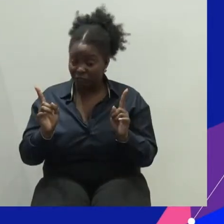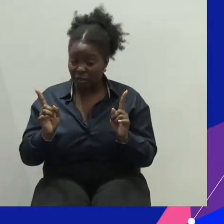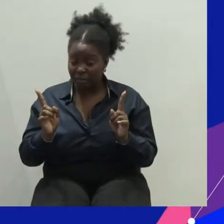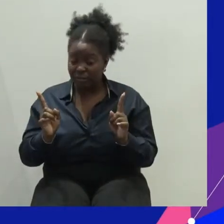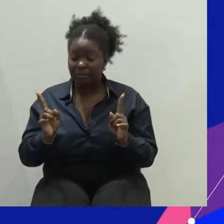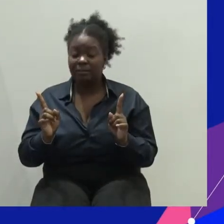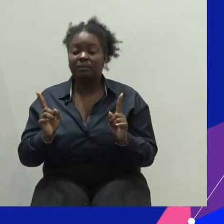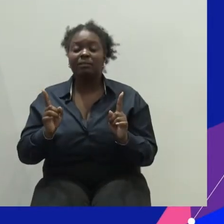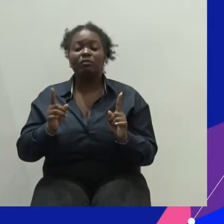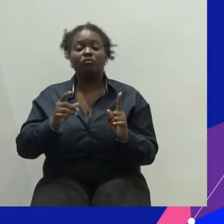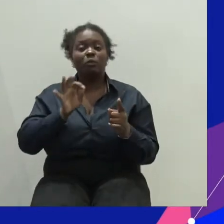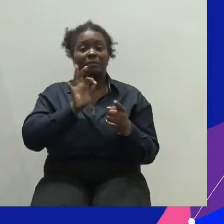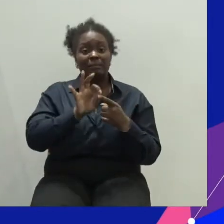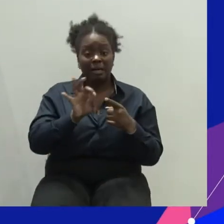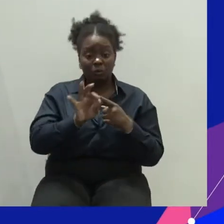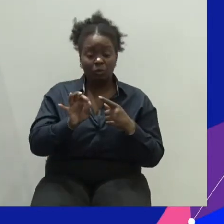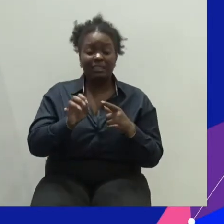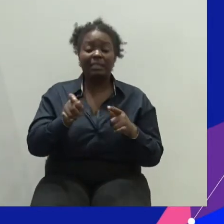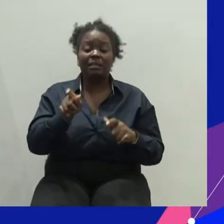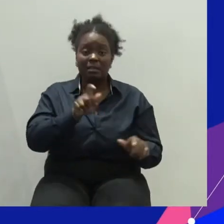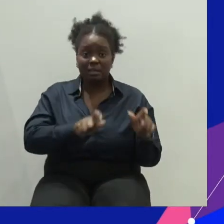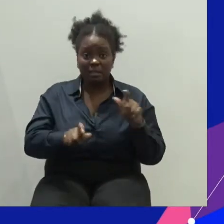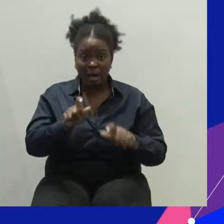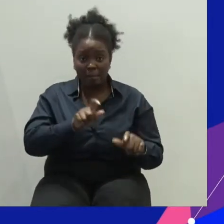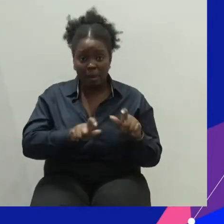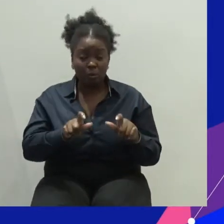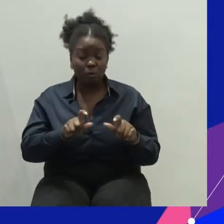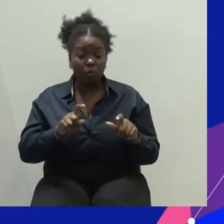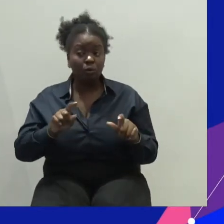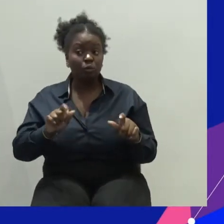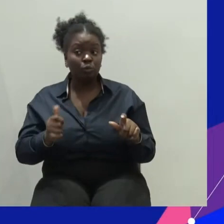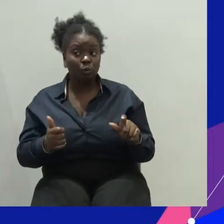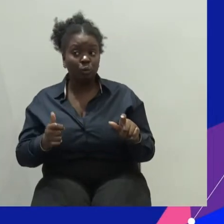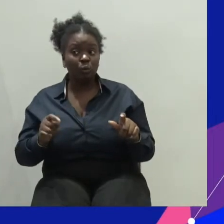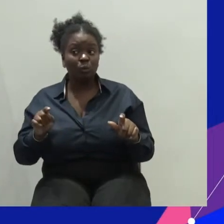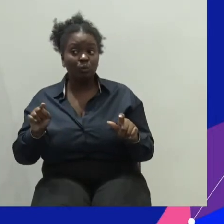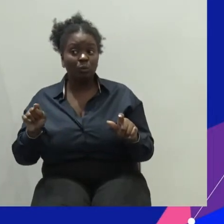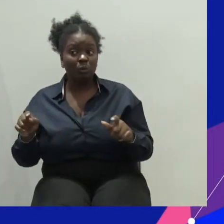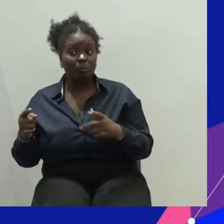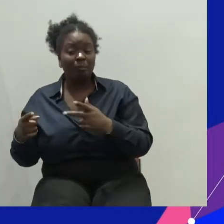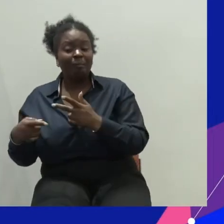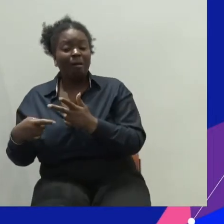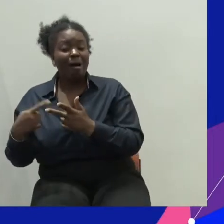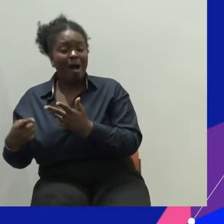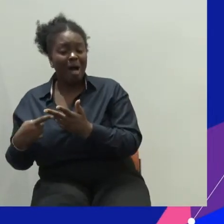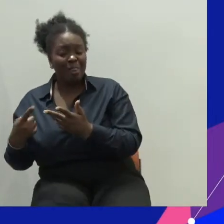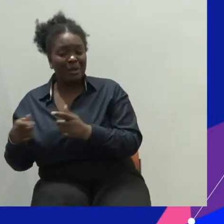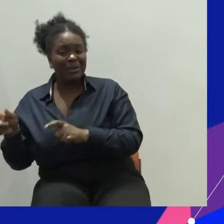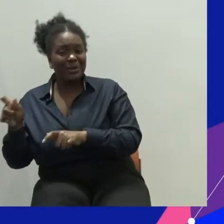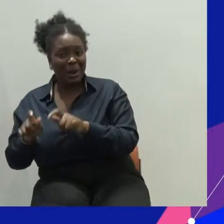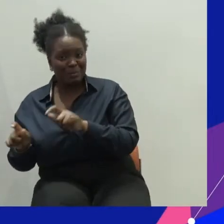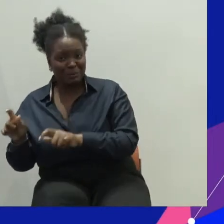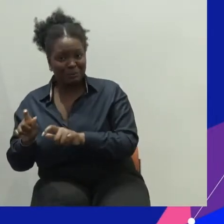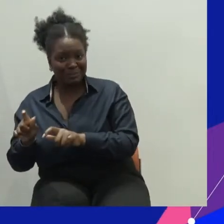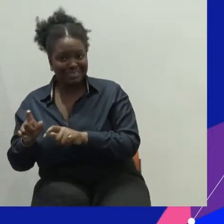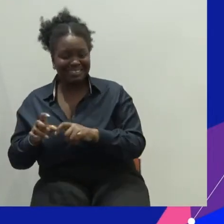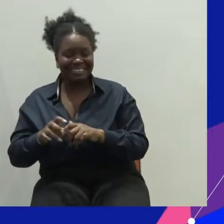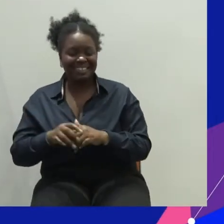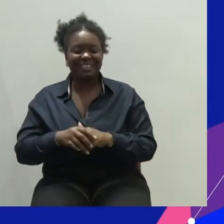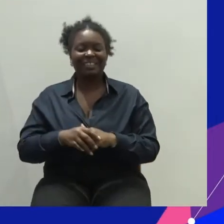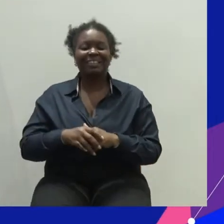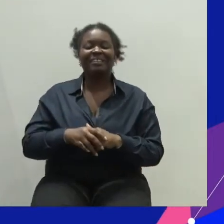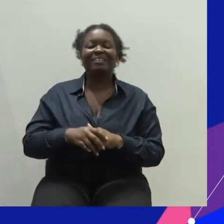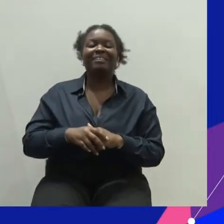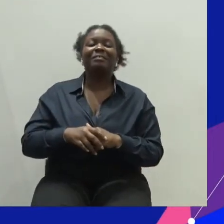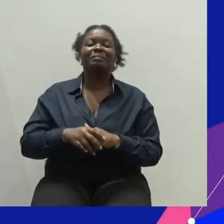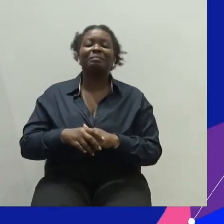that go from specialty chemicals to commodity chemicals. And in general, that curve is inverted, where the higher the volume, the lower